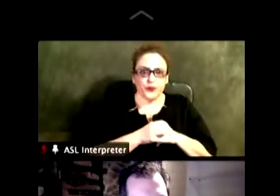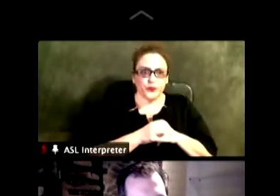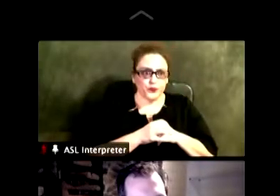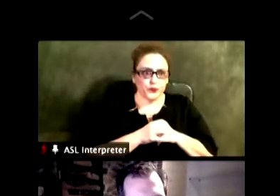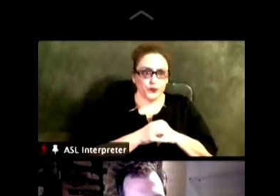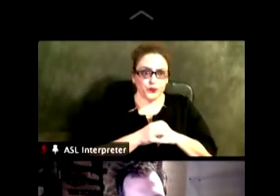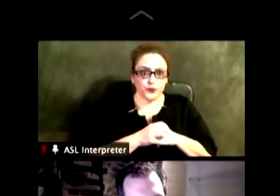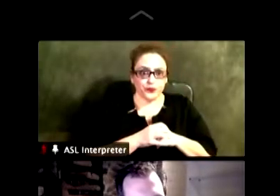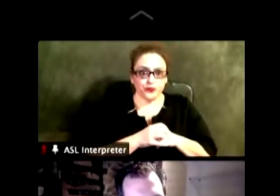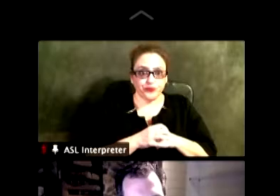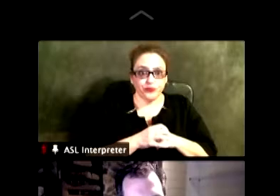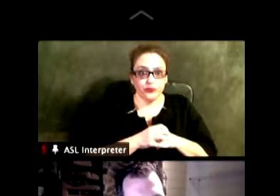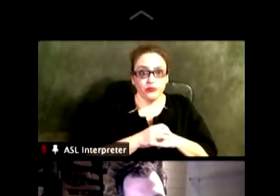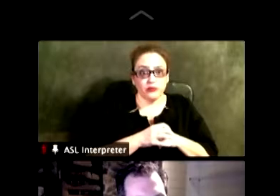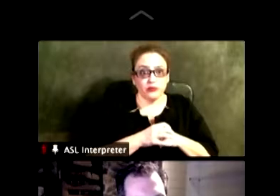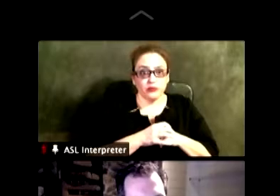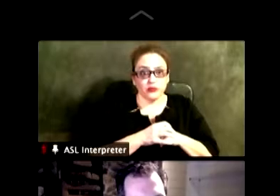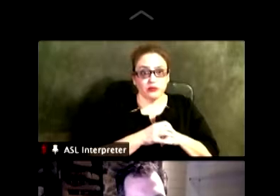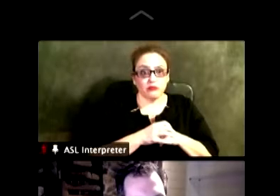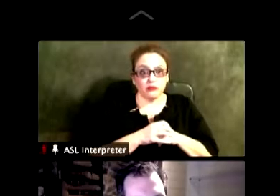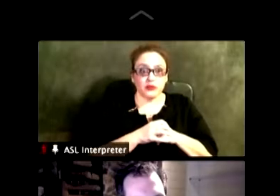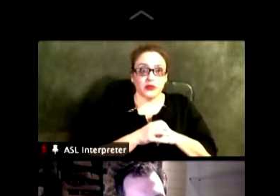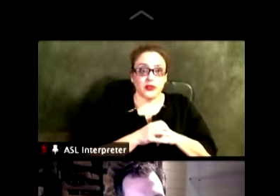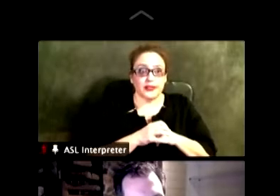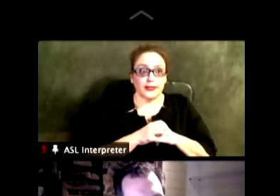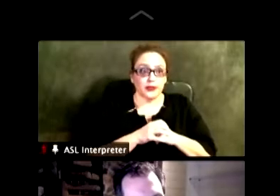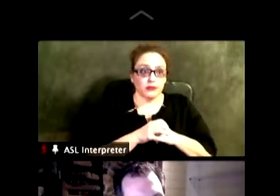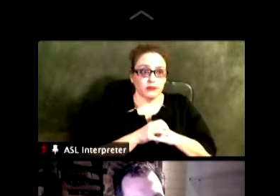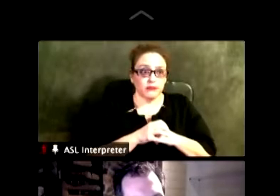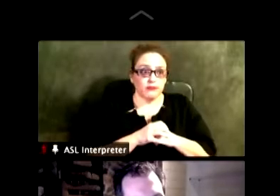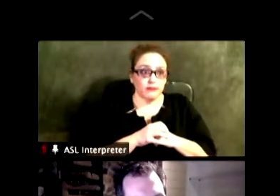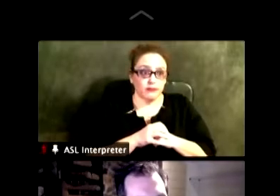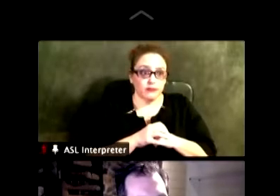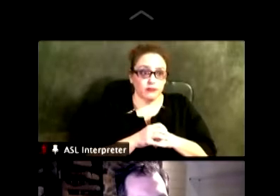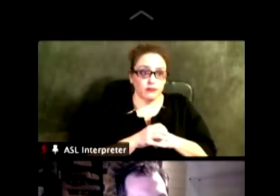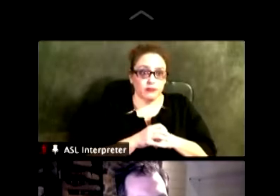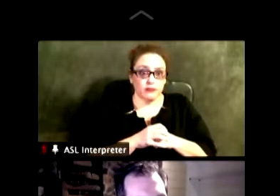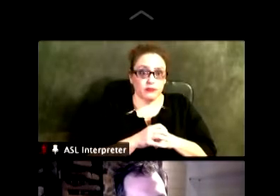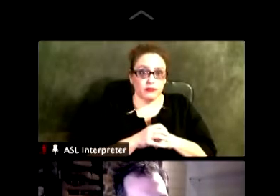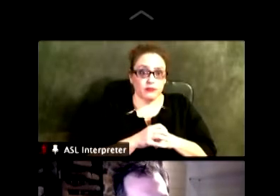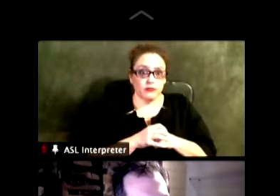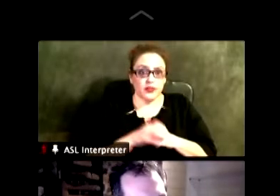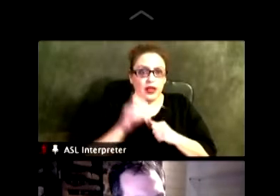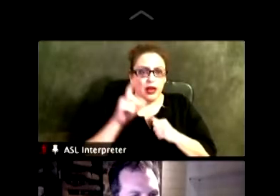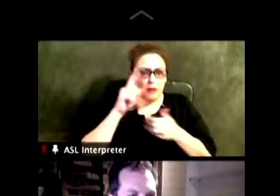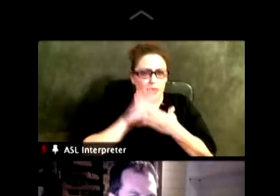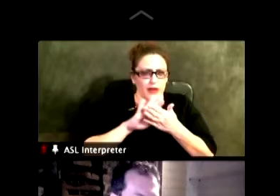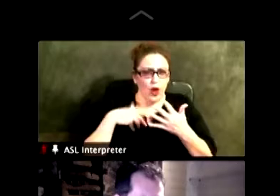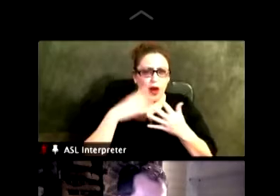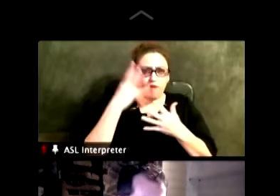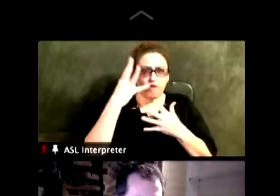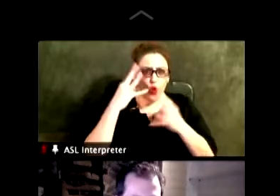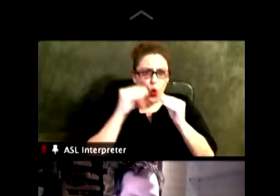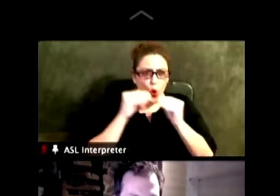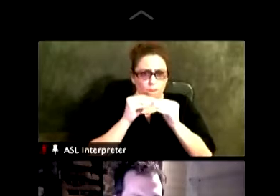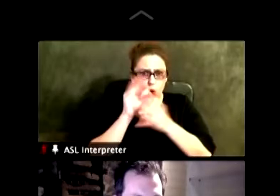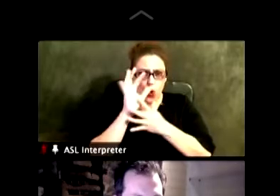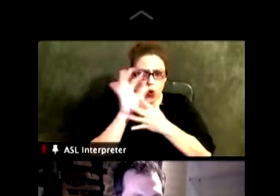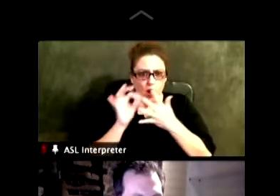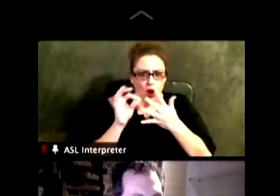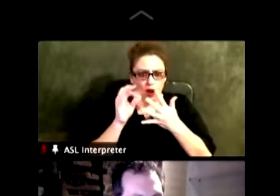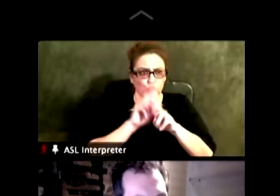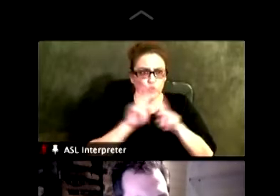So if you are in the, I believe we'll have four other choices ready here in just a second, if I can